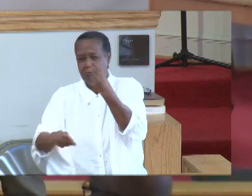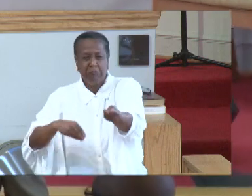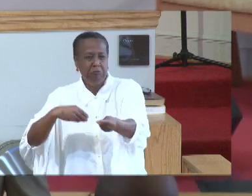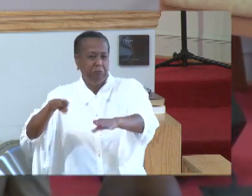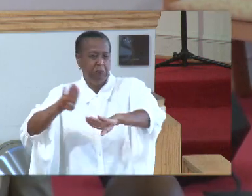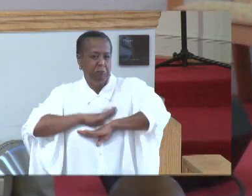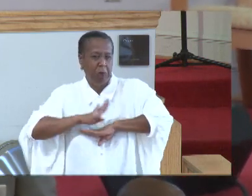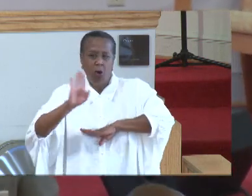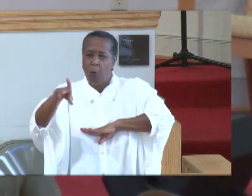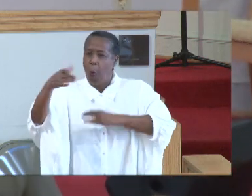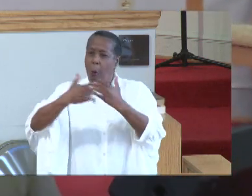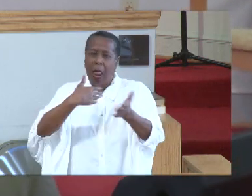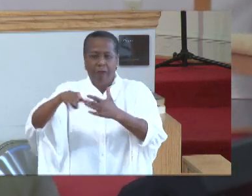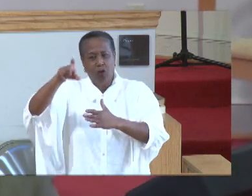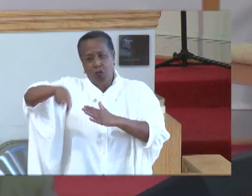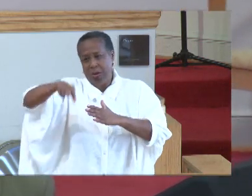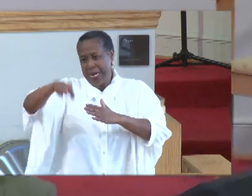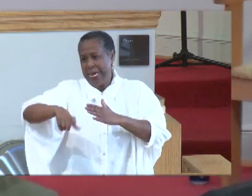daily basis.